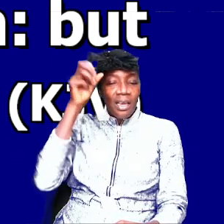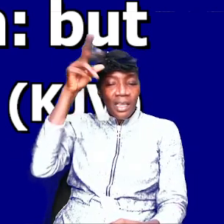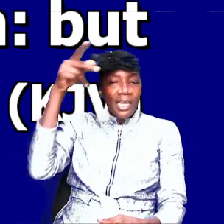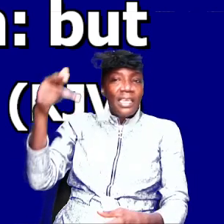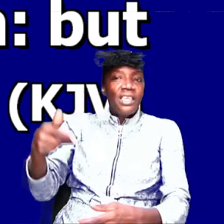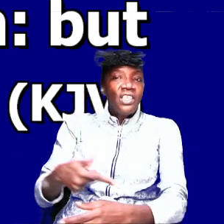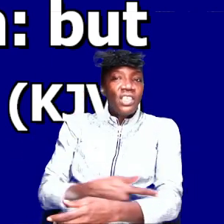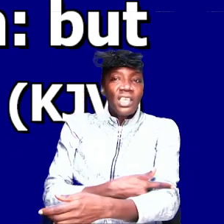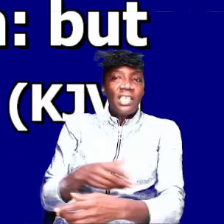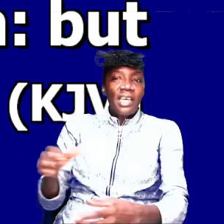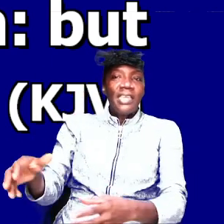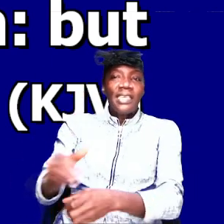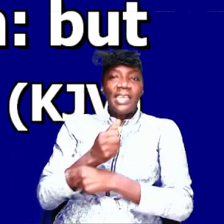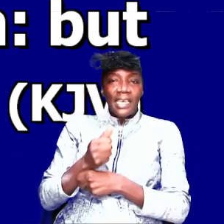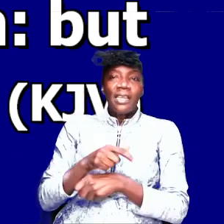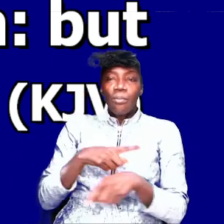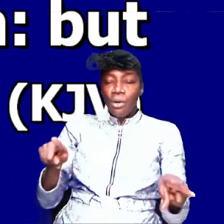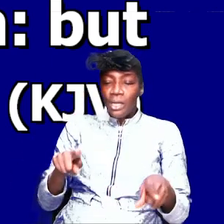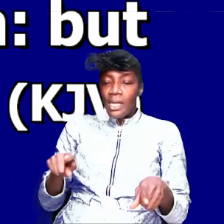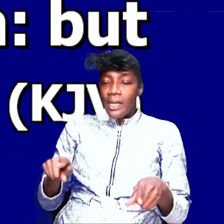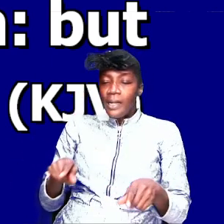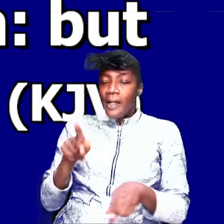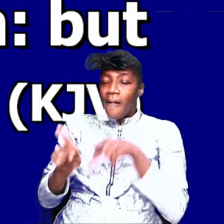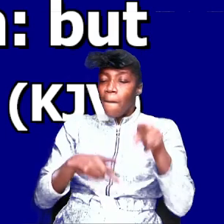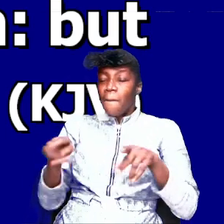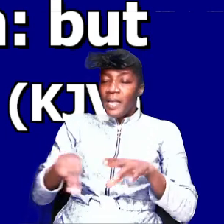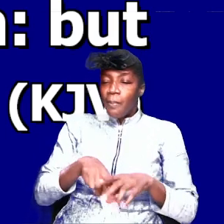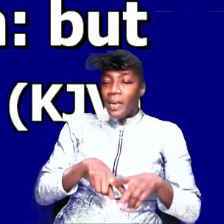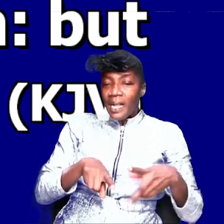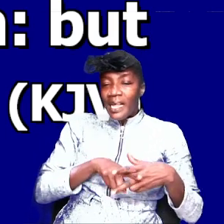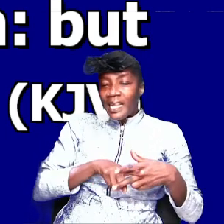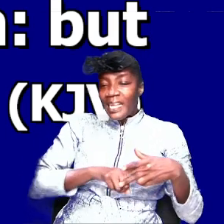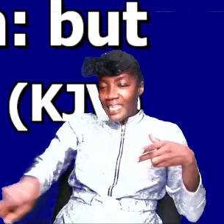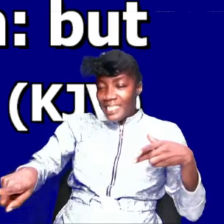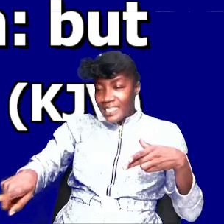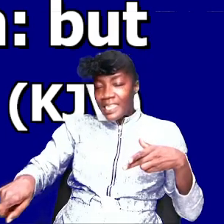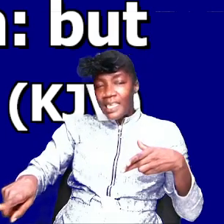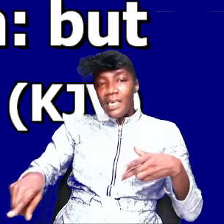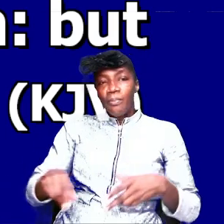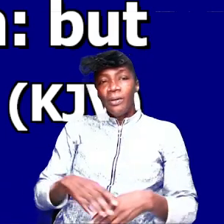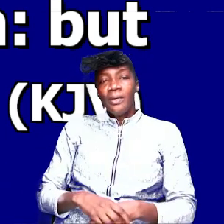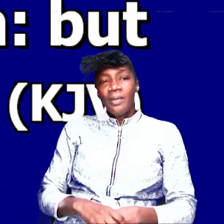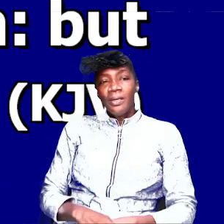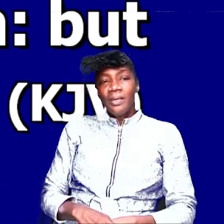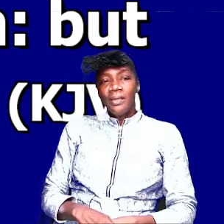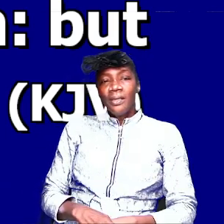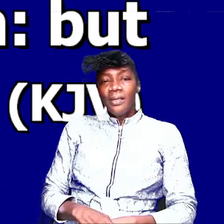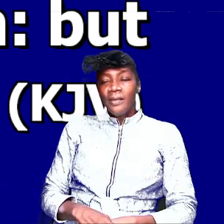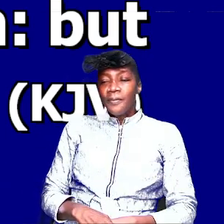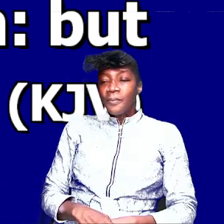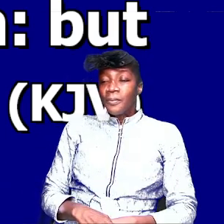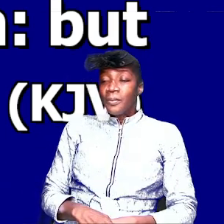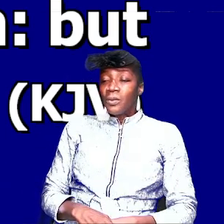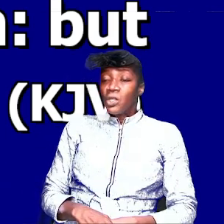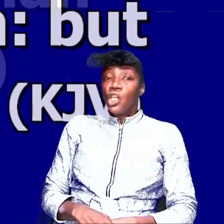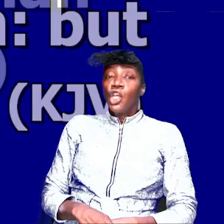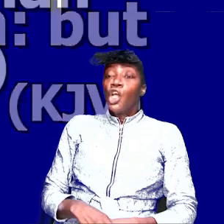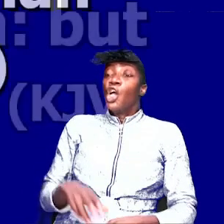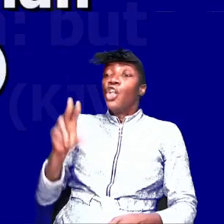taken, but the people escaped. Which means that the people, the lot did not fall on the people. None of them sinned.